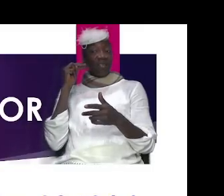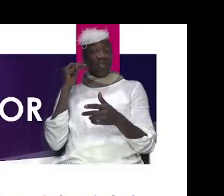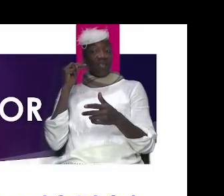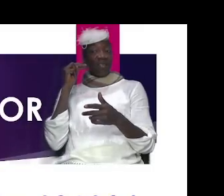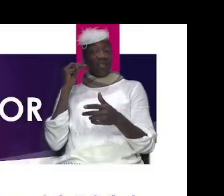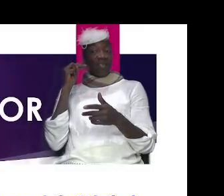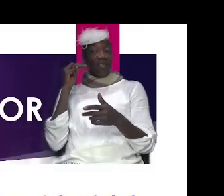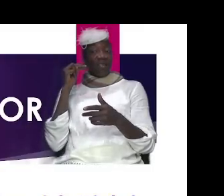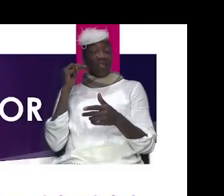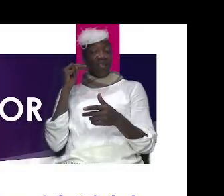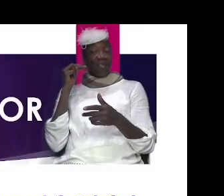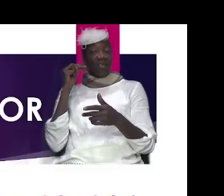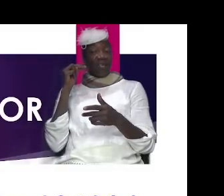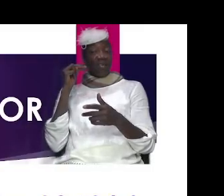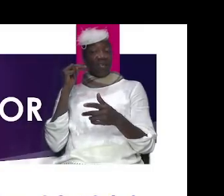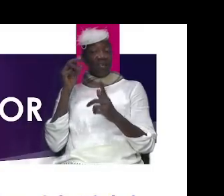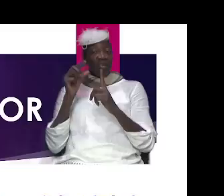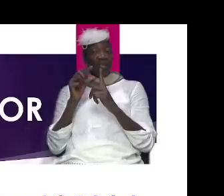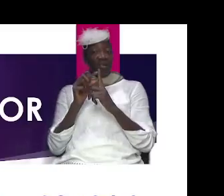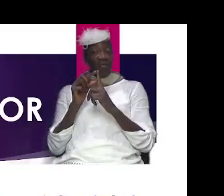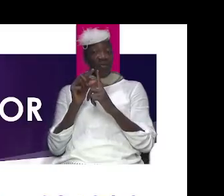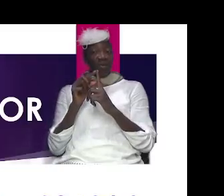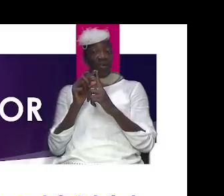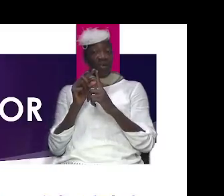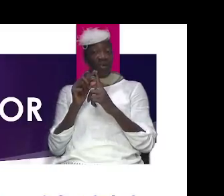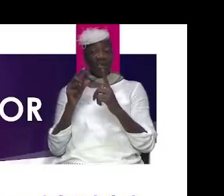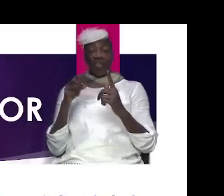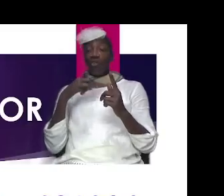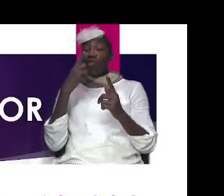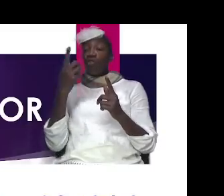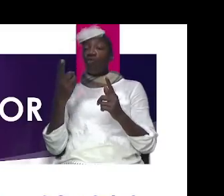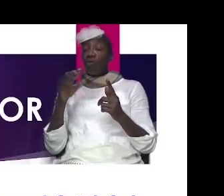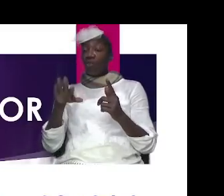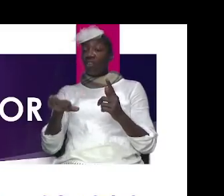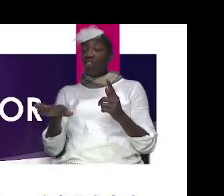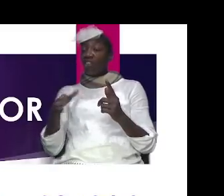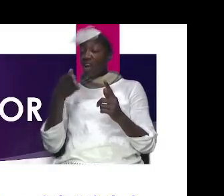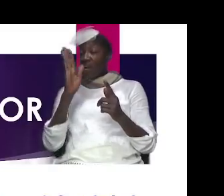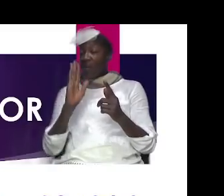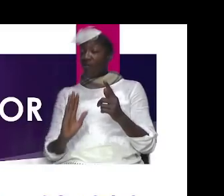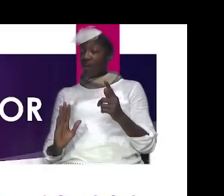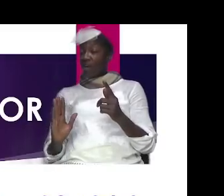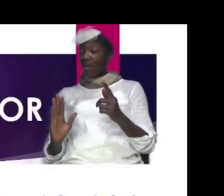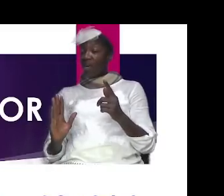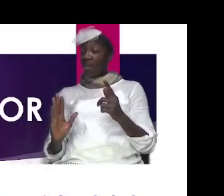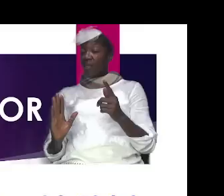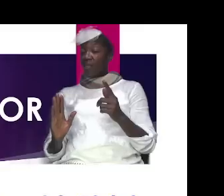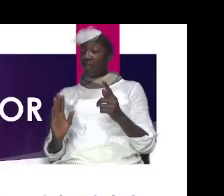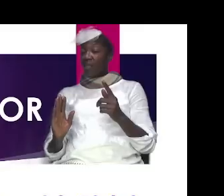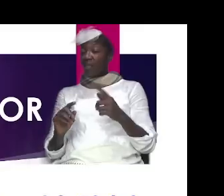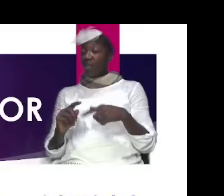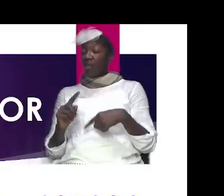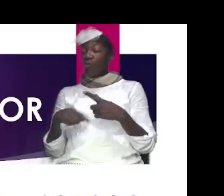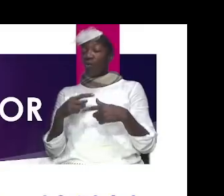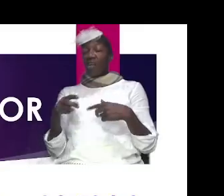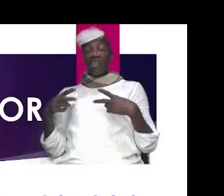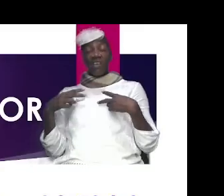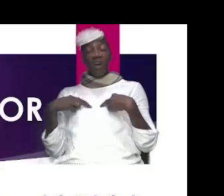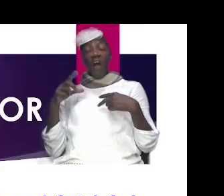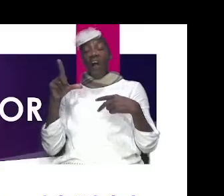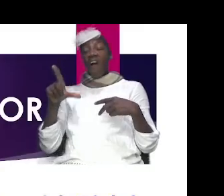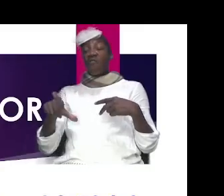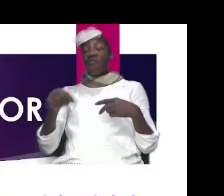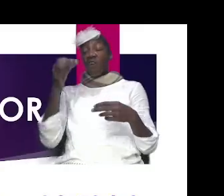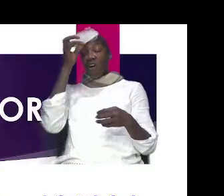term being said to you as a child of God when indeed we have been found to